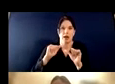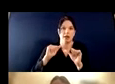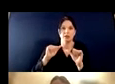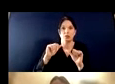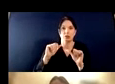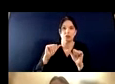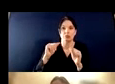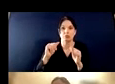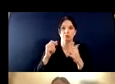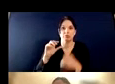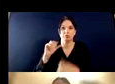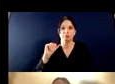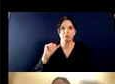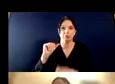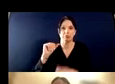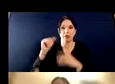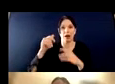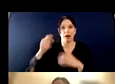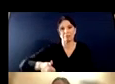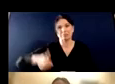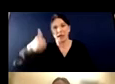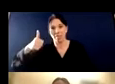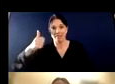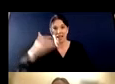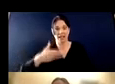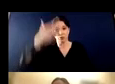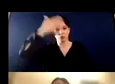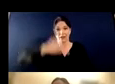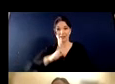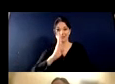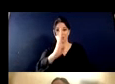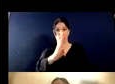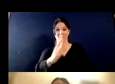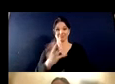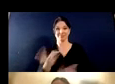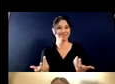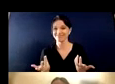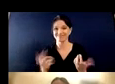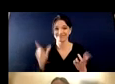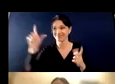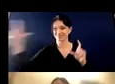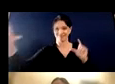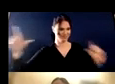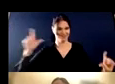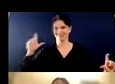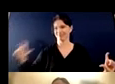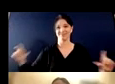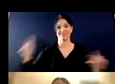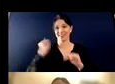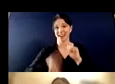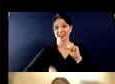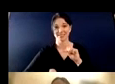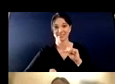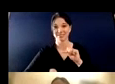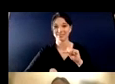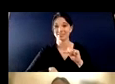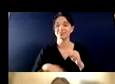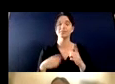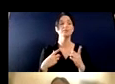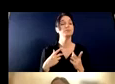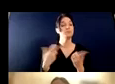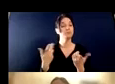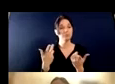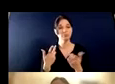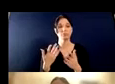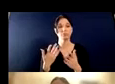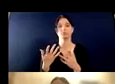another student. Another way that hearing aids decide what to amplify is by simply amplifying